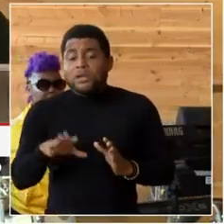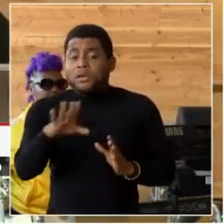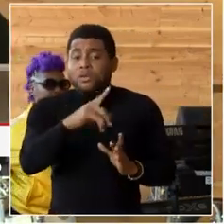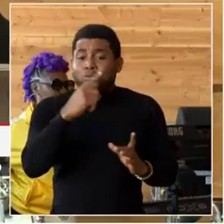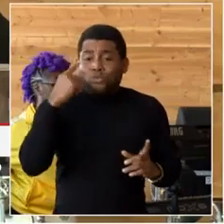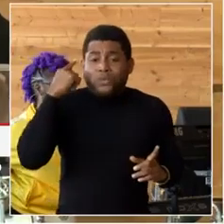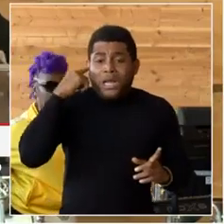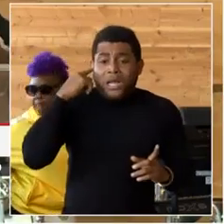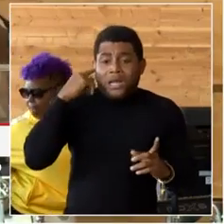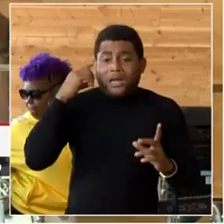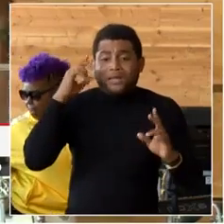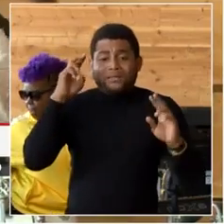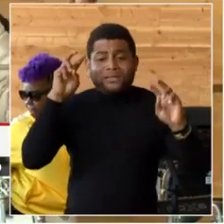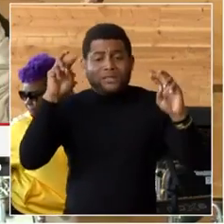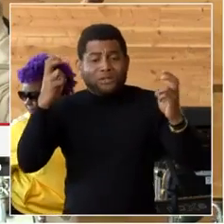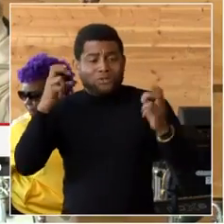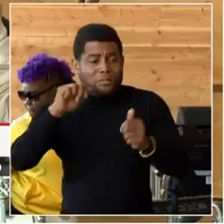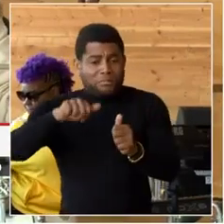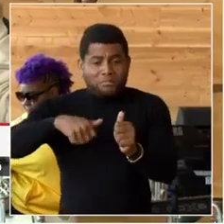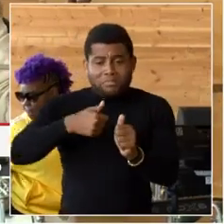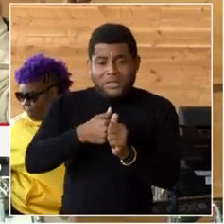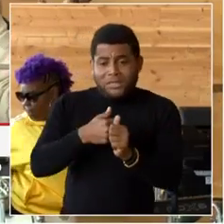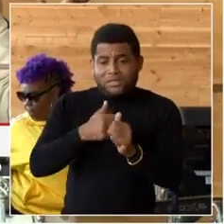every great man is a...